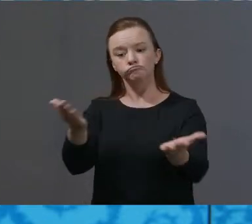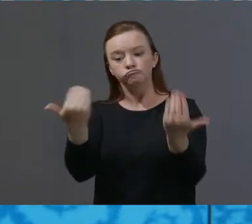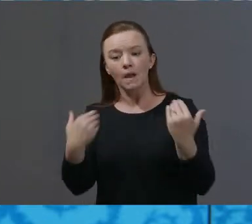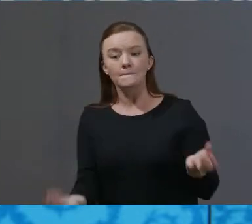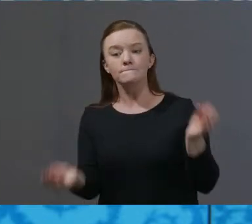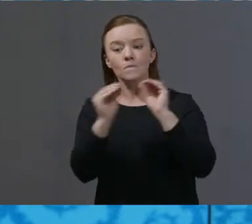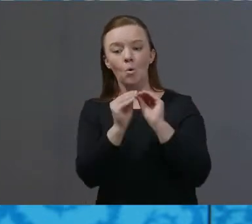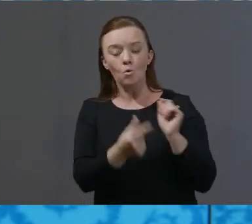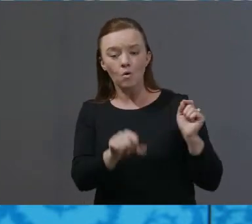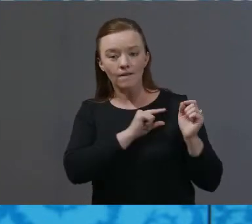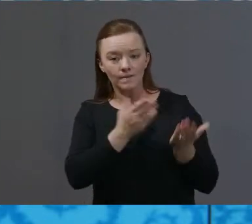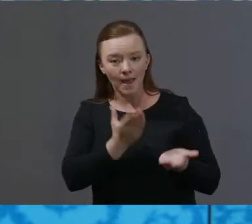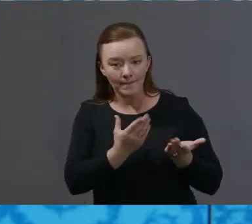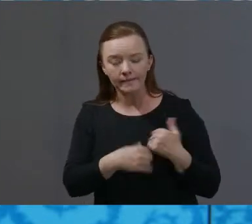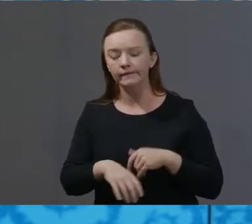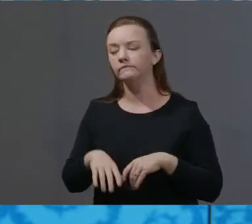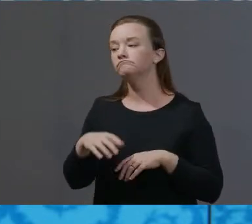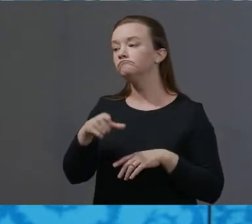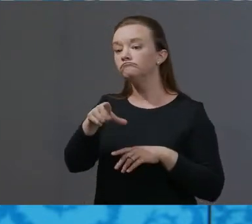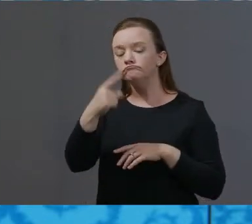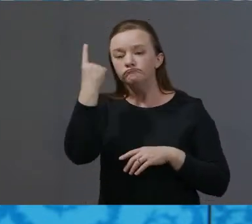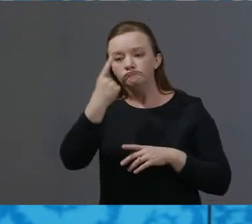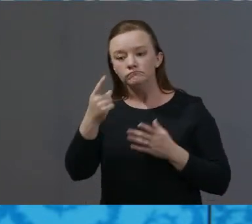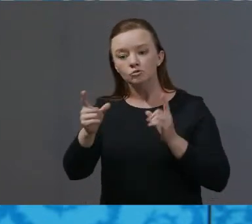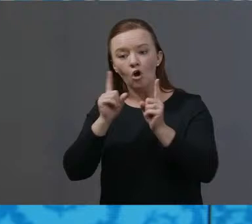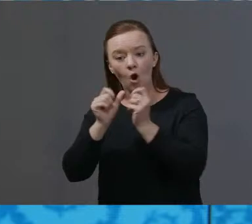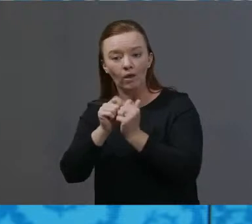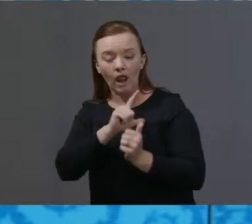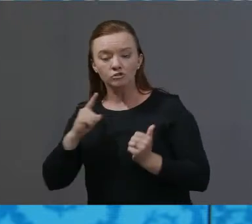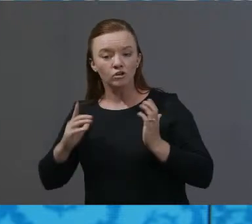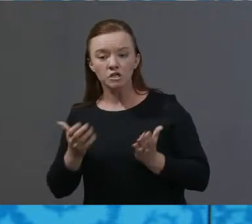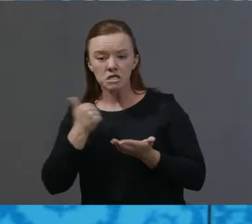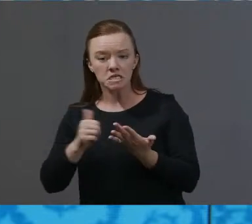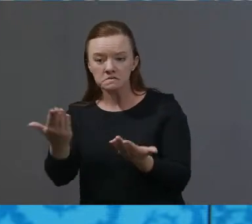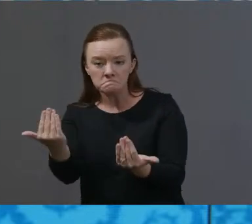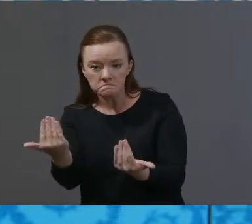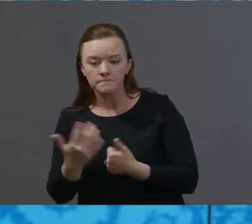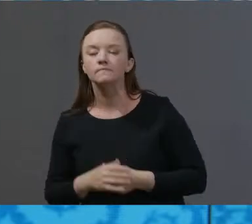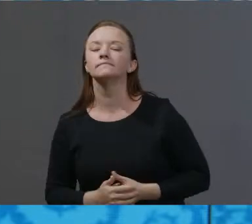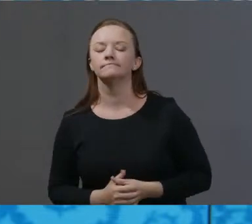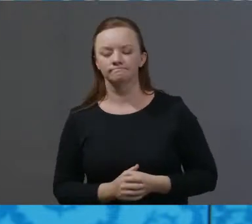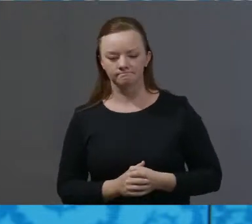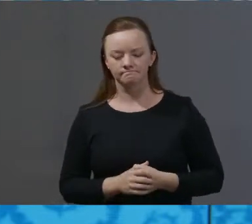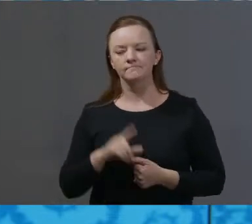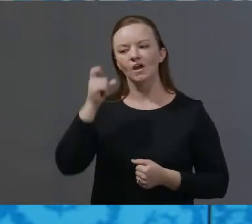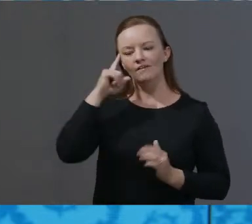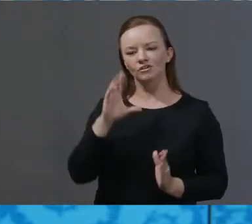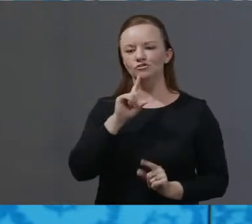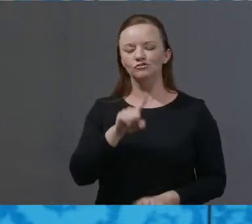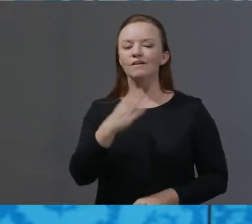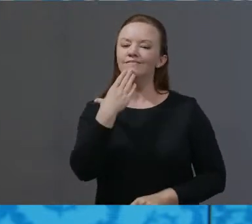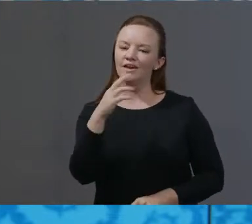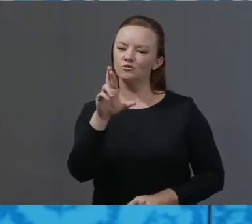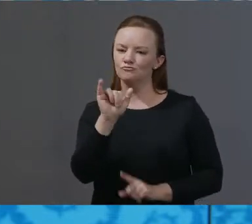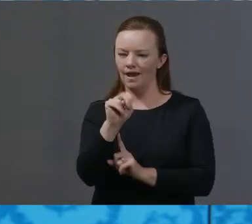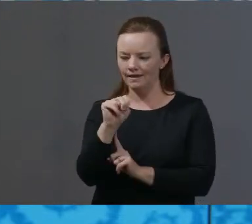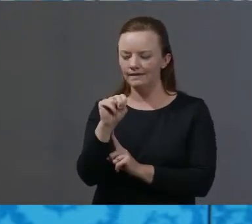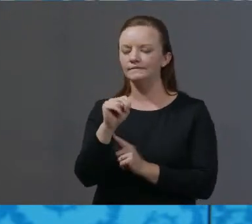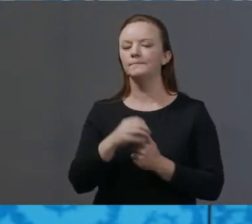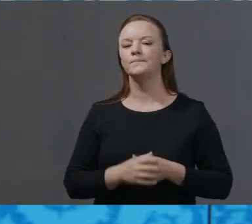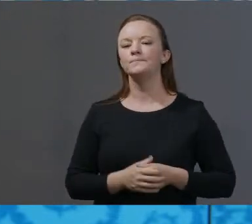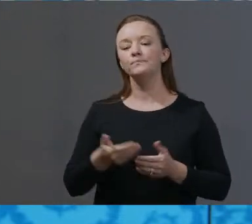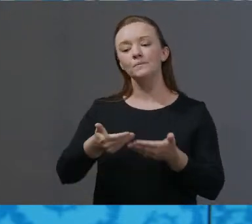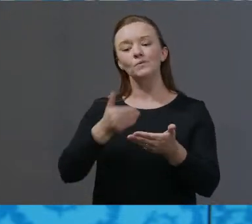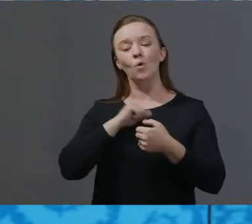executive action or if you've had any conversations with the legislature. Thank you, Ryan. I mean, part of what we've focused on this entire time, and even